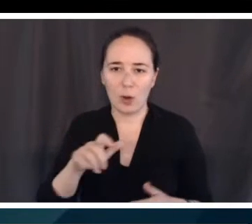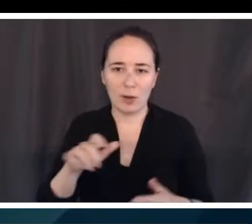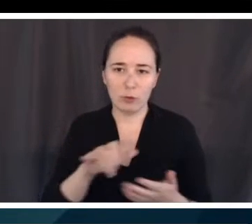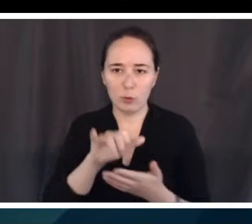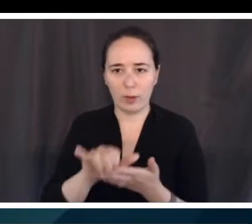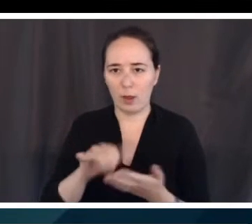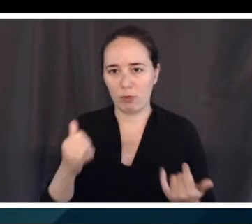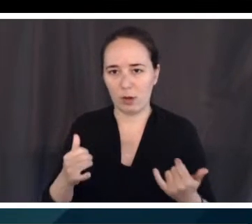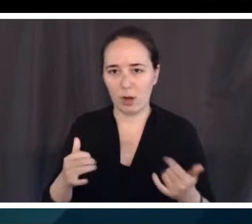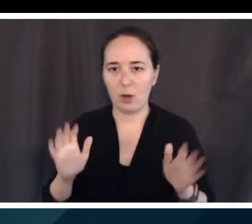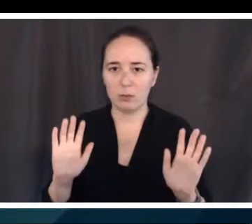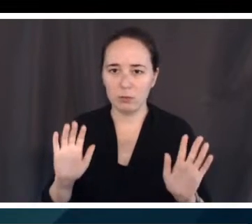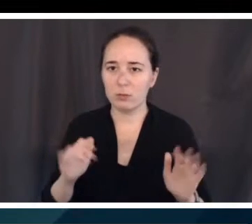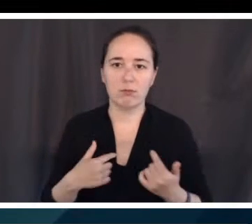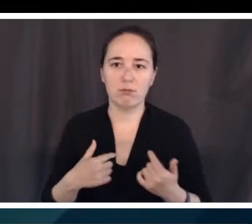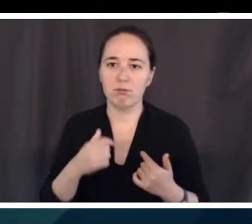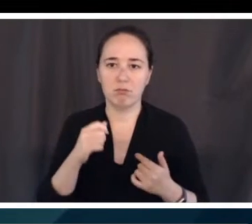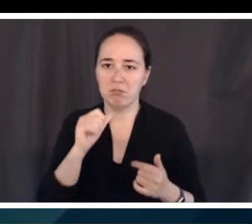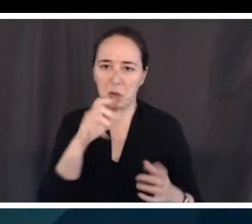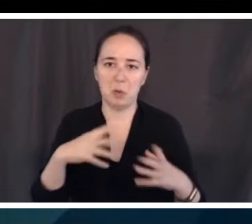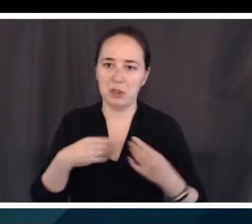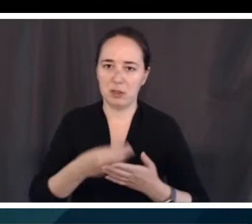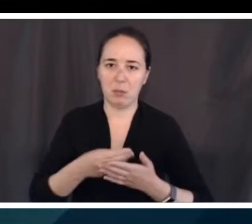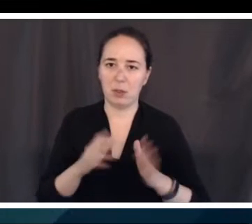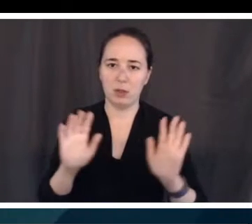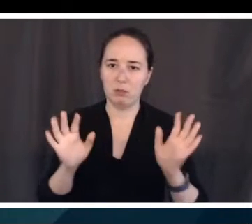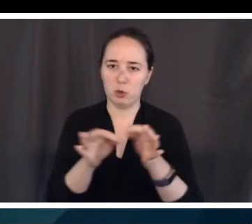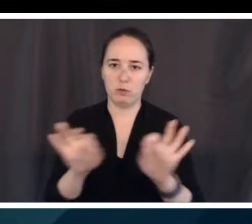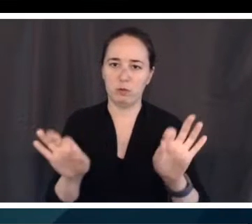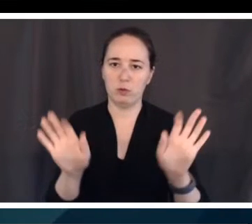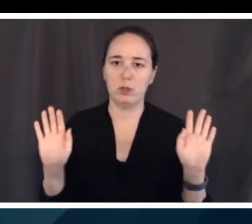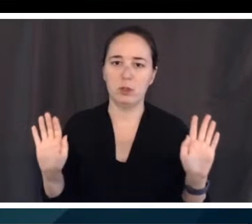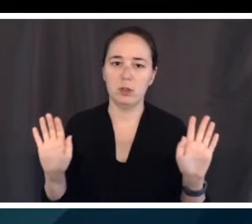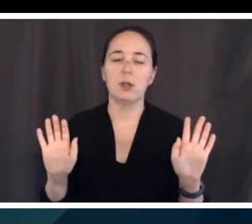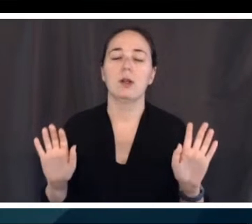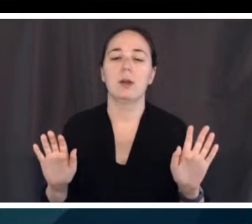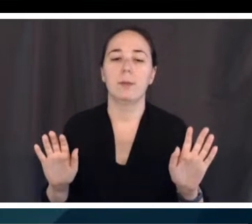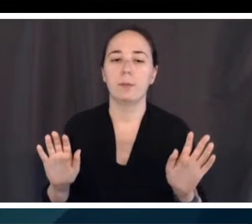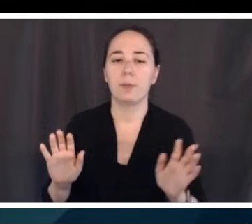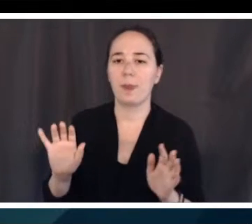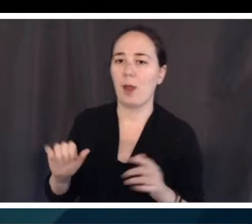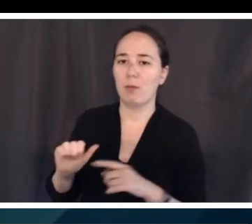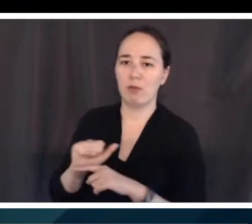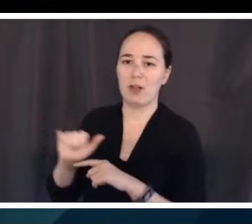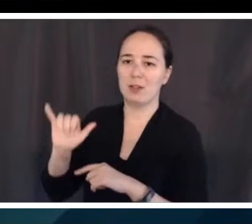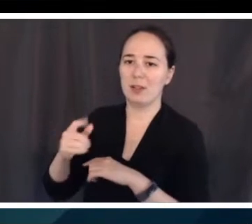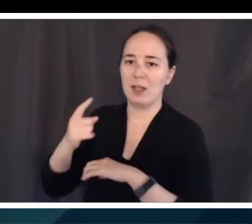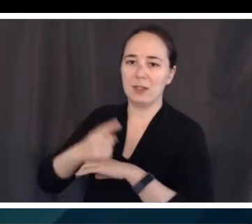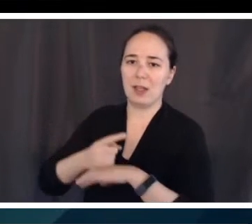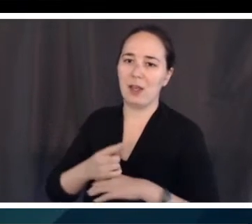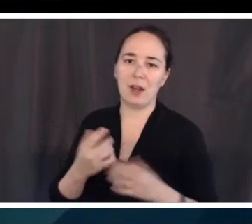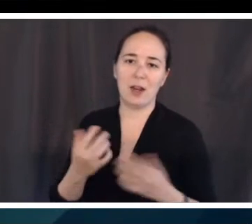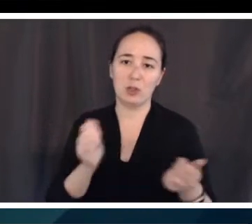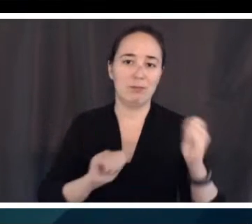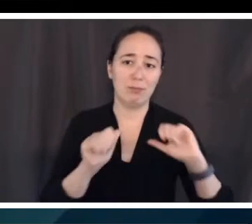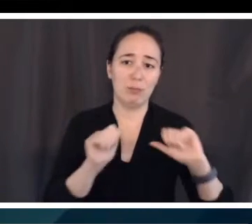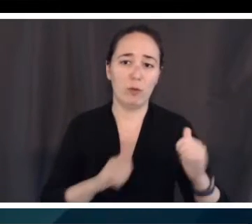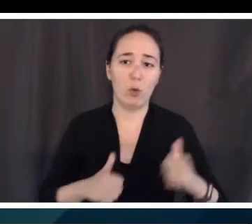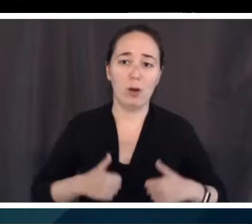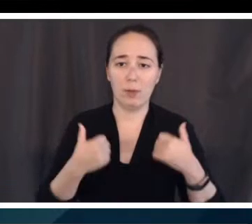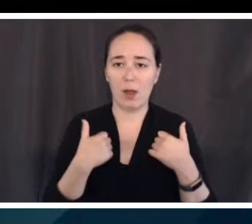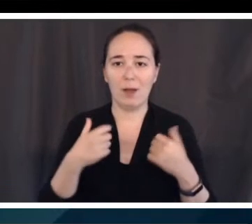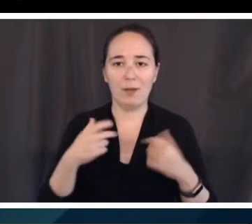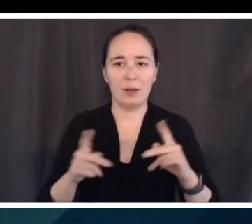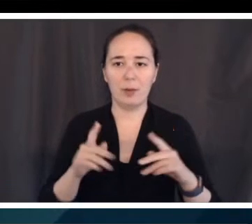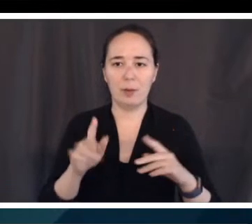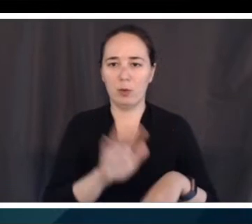being. And so I don't. And so I take whatever I've been practicing that day and I do it for people, and people all over the